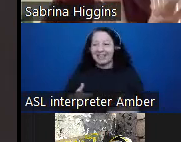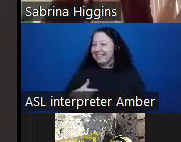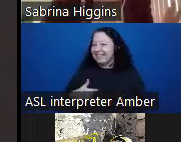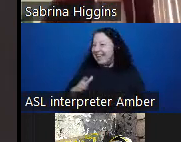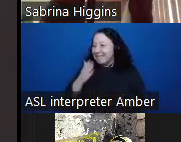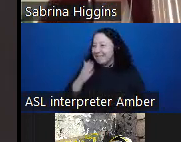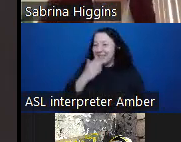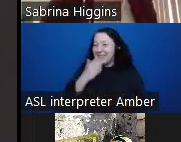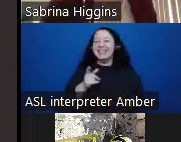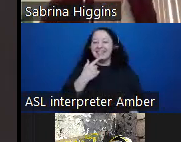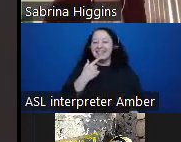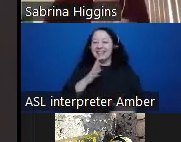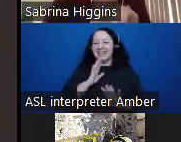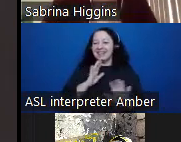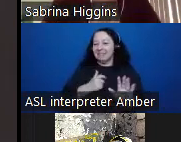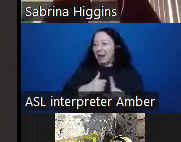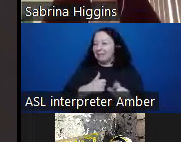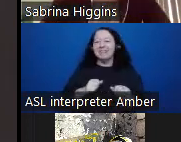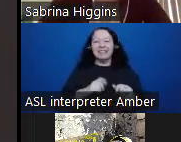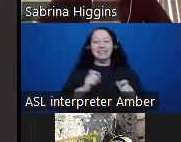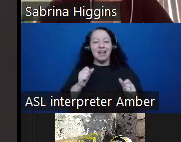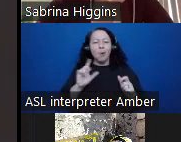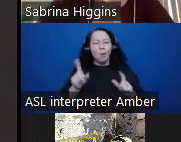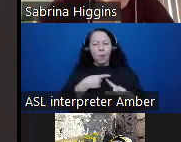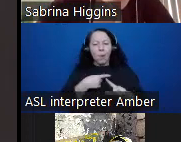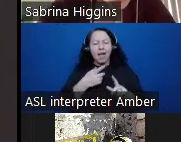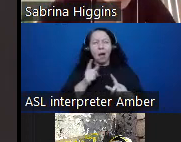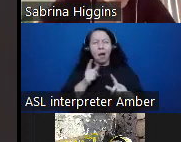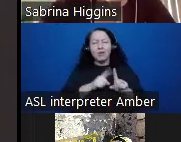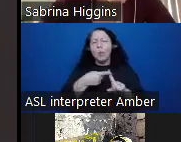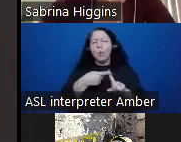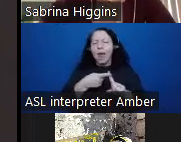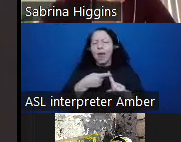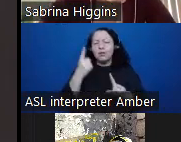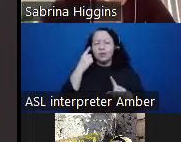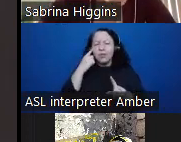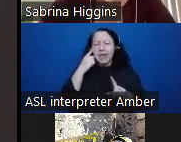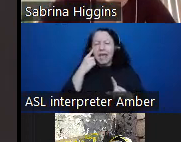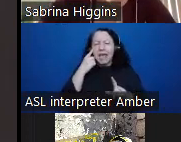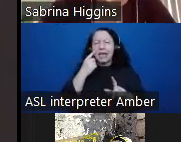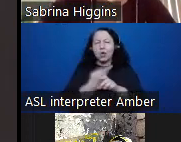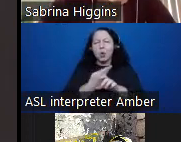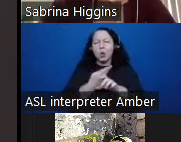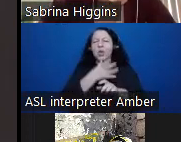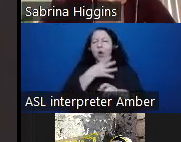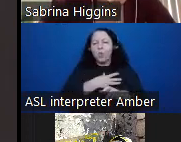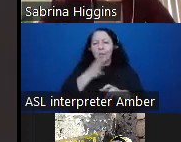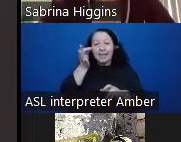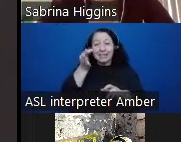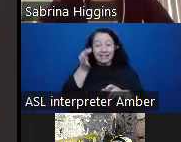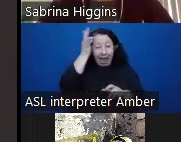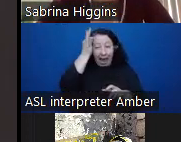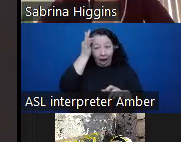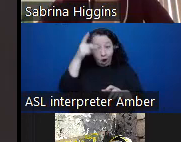But also, when does she think the use of women hairpins in pottery workshops helps to strengthen the argument of women potters